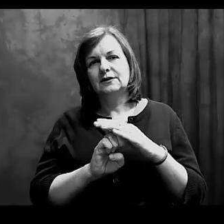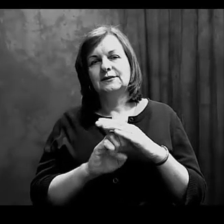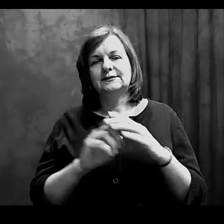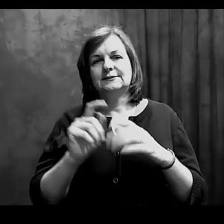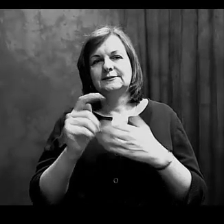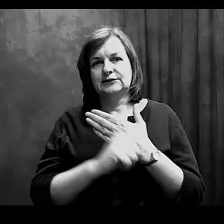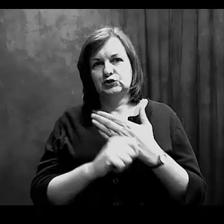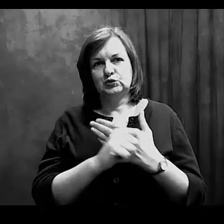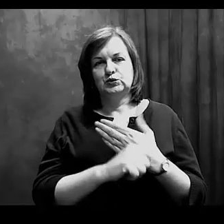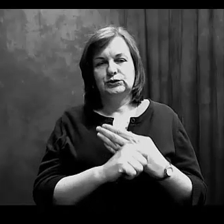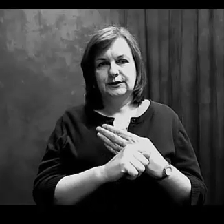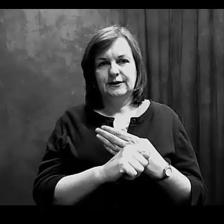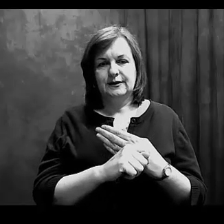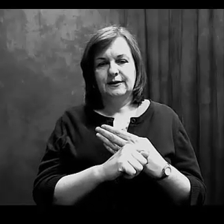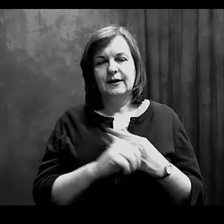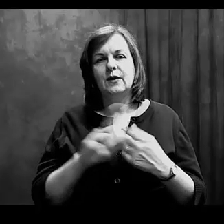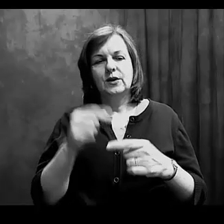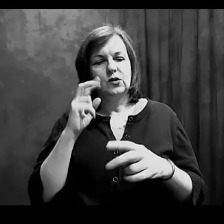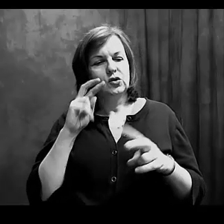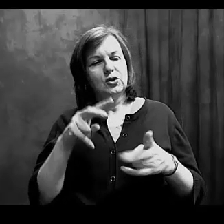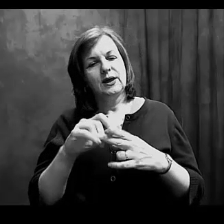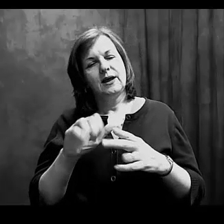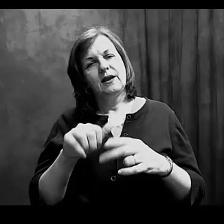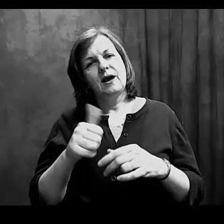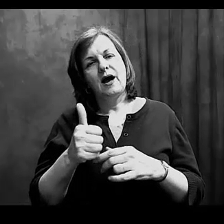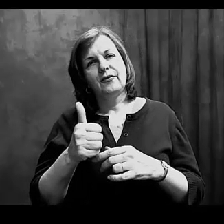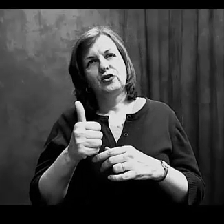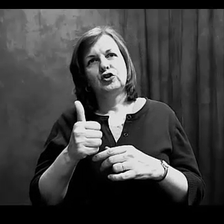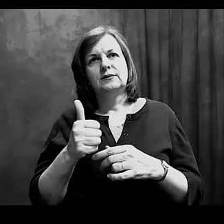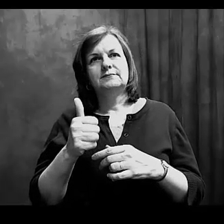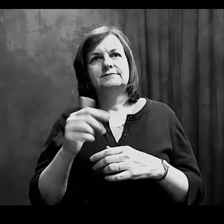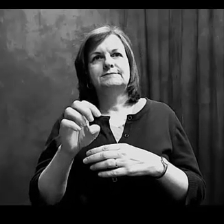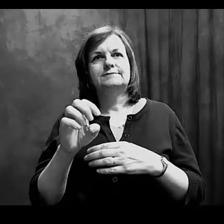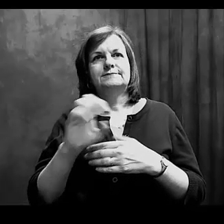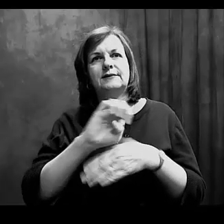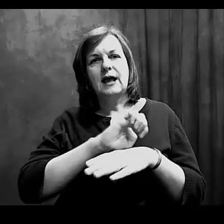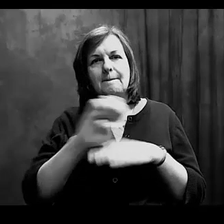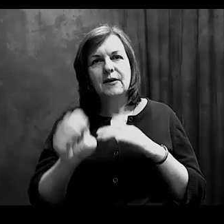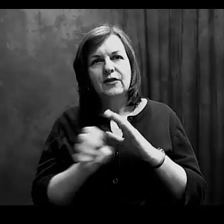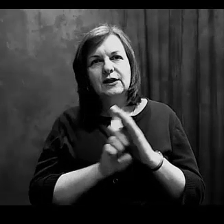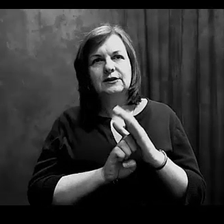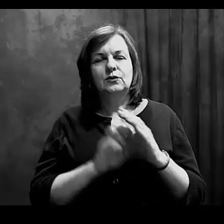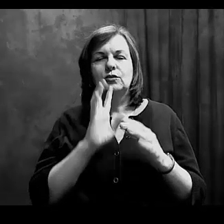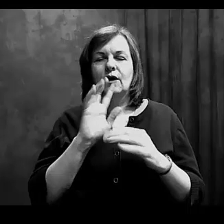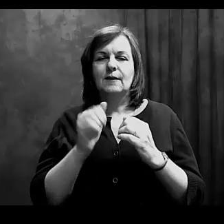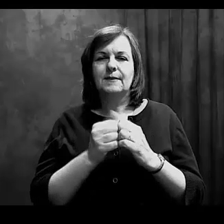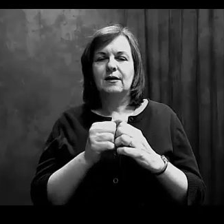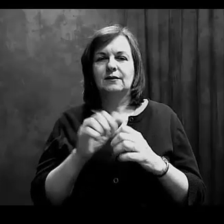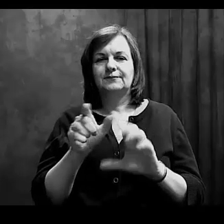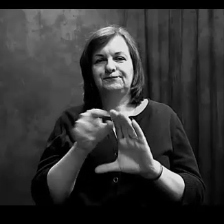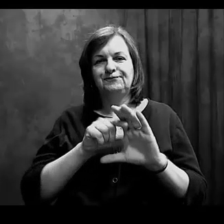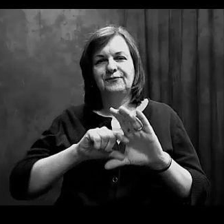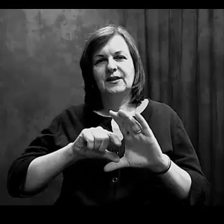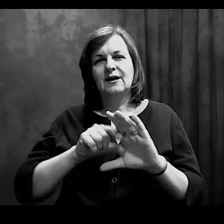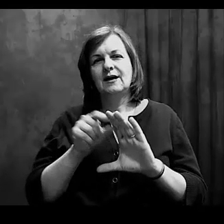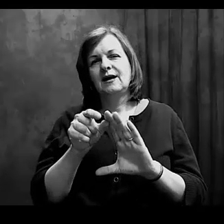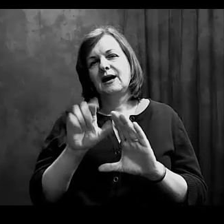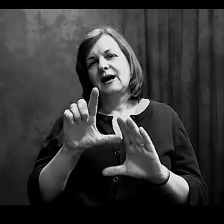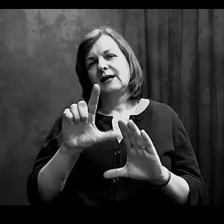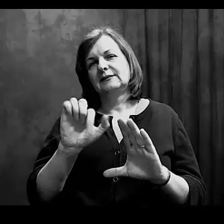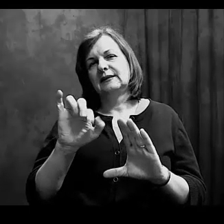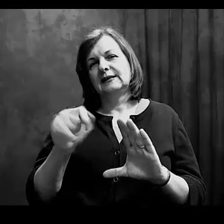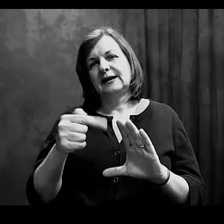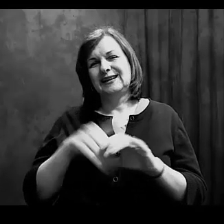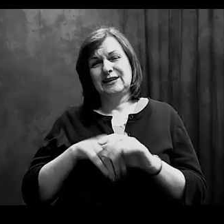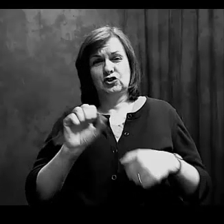other option or the other application of epithelials, we often look at linings. So, like the lining of